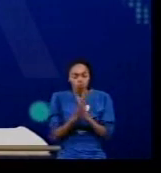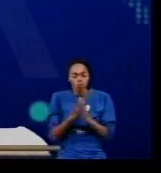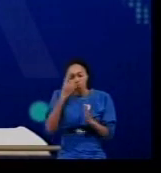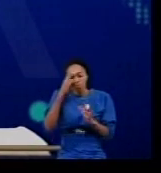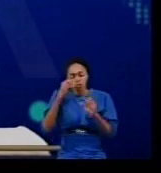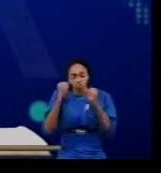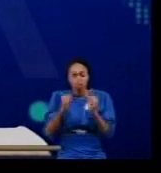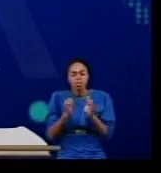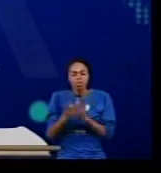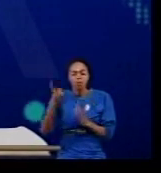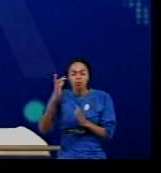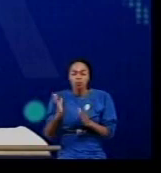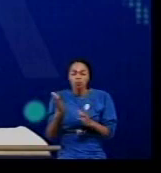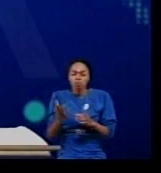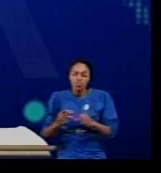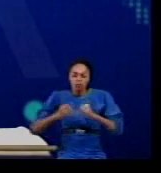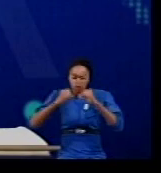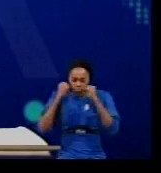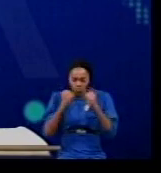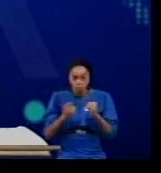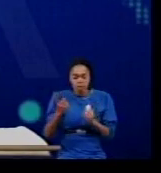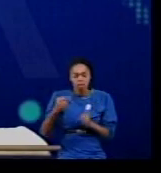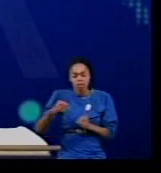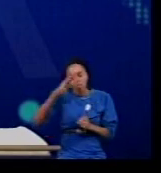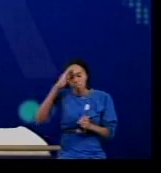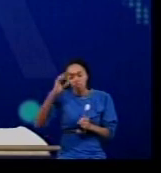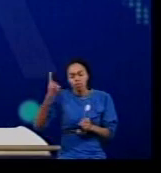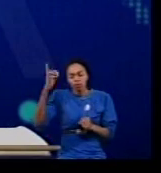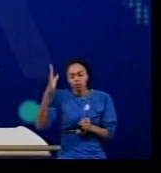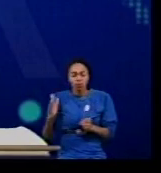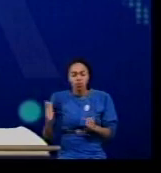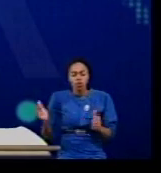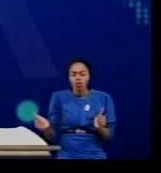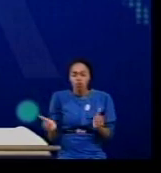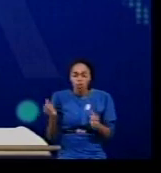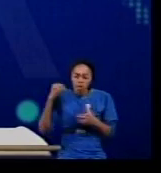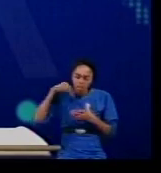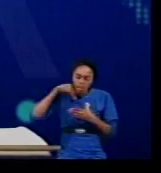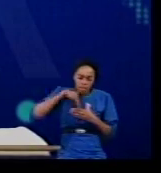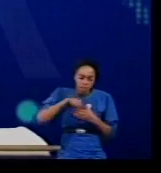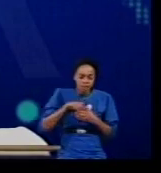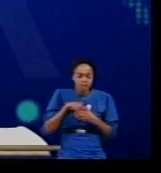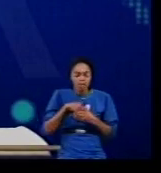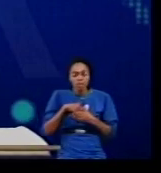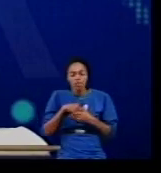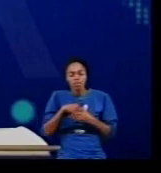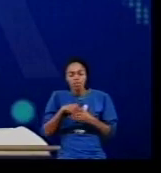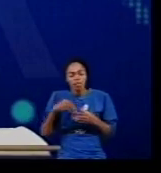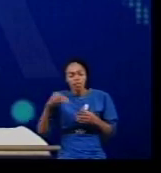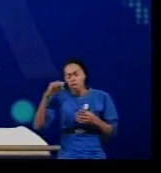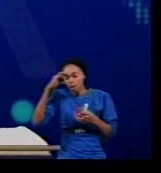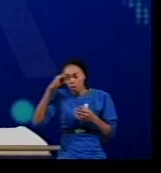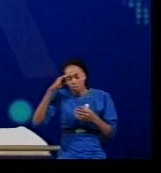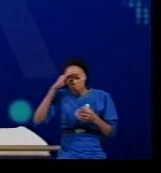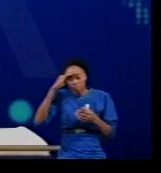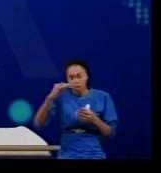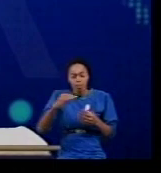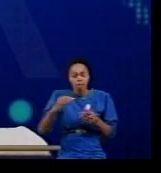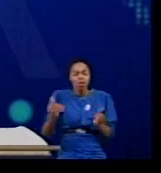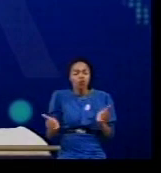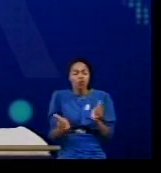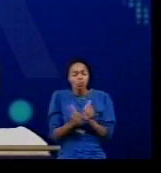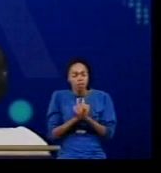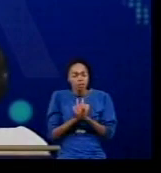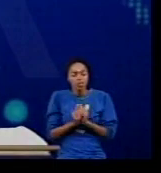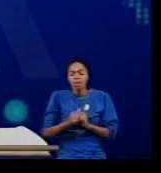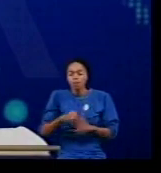of Israel cried unto the Lord. It was their cry to the Lord that brought Gideon into the open. Because God now